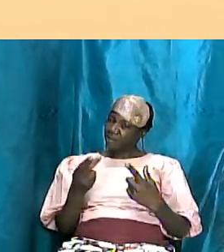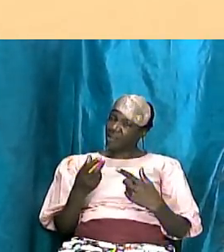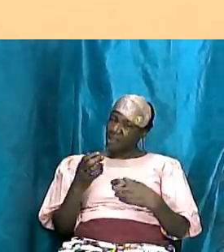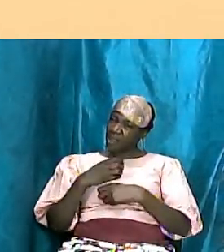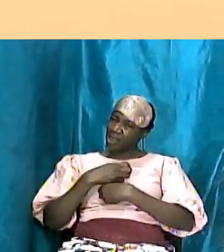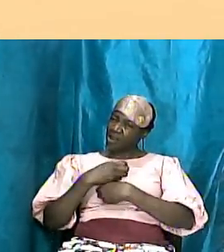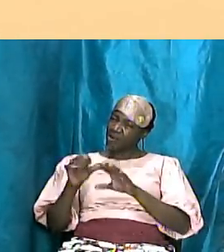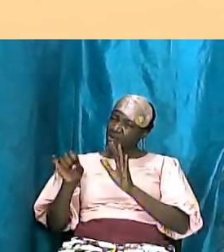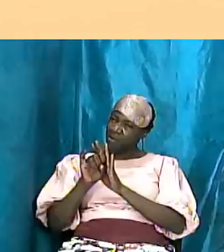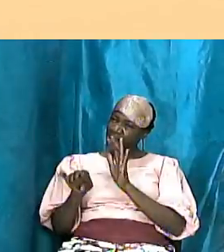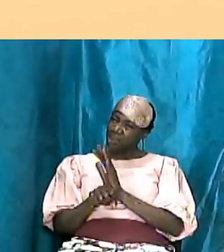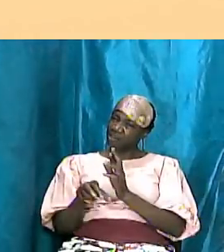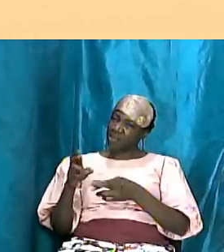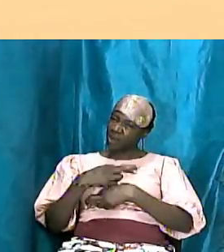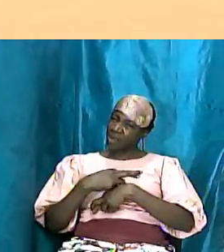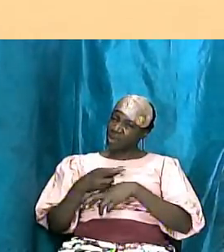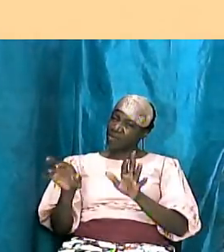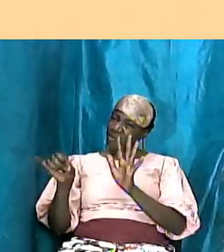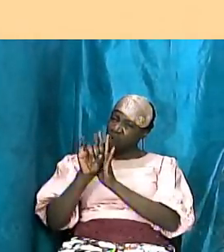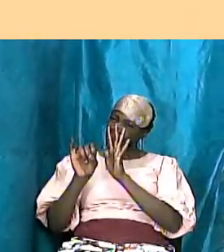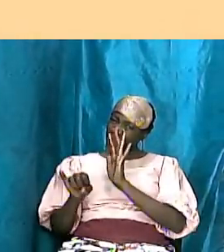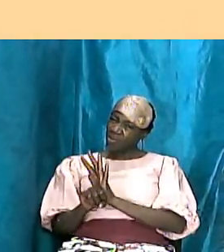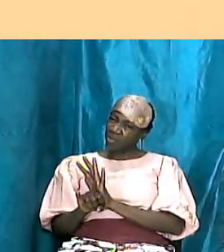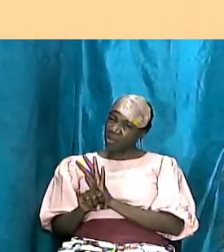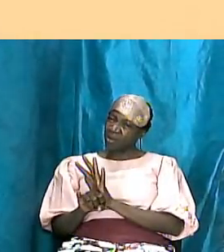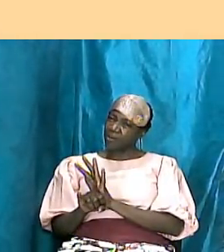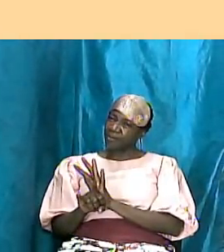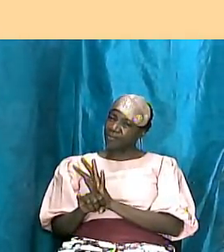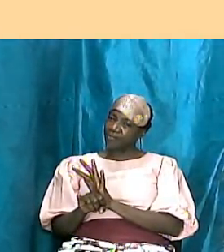and redemption is